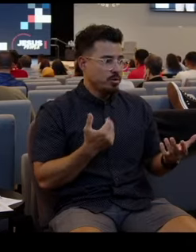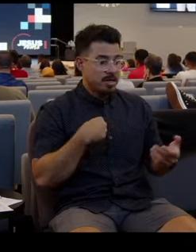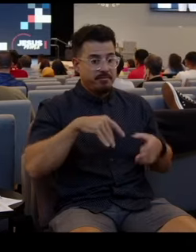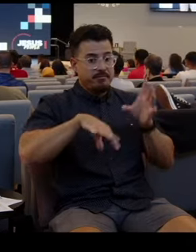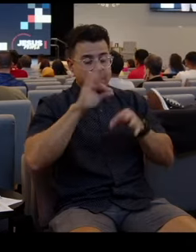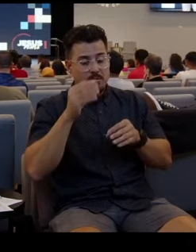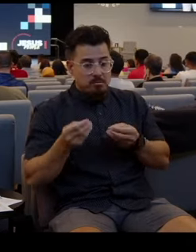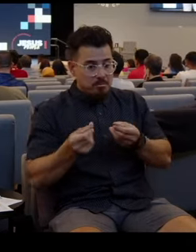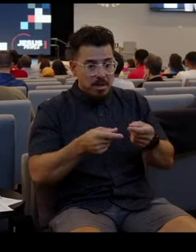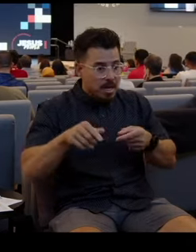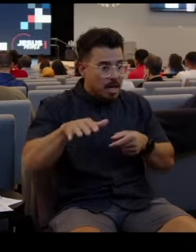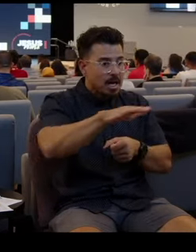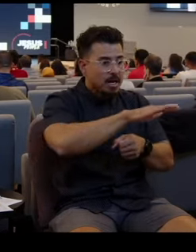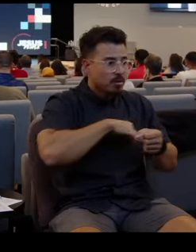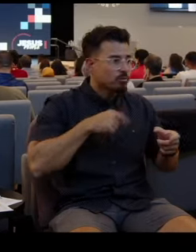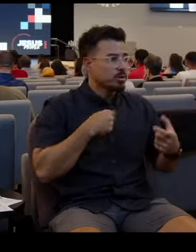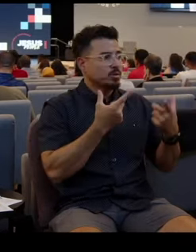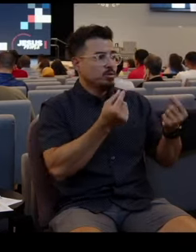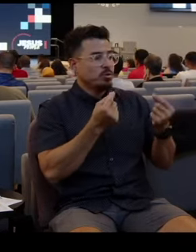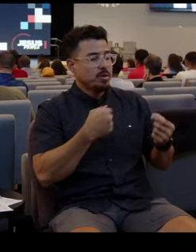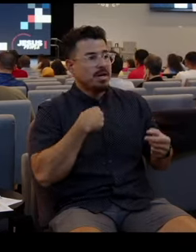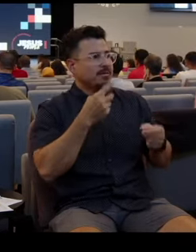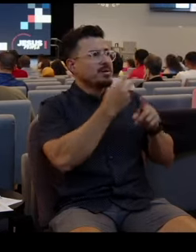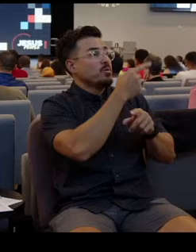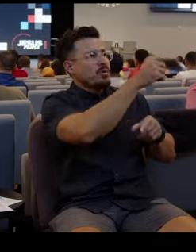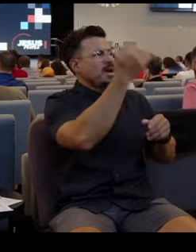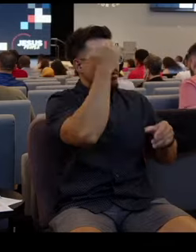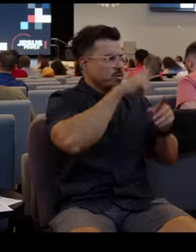designer plan and they would tutor us through the process.